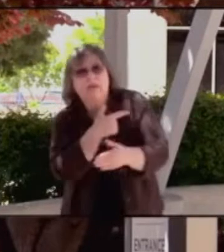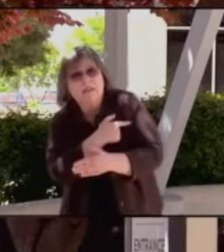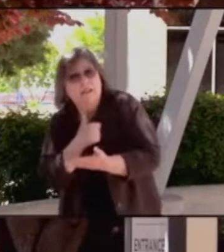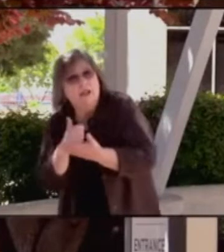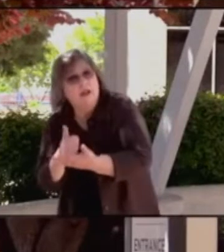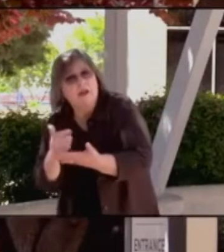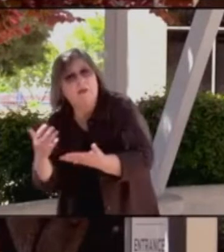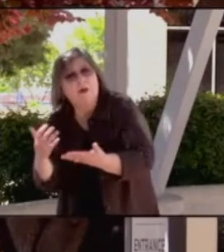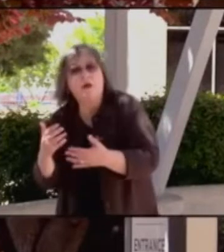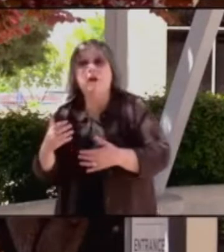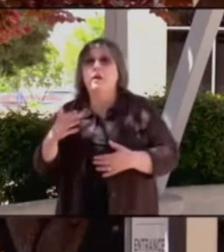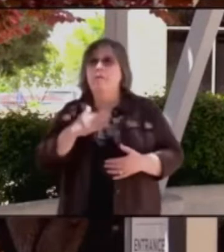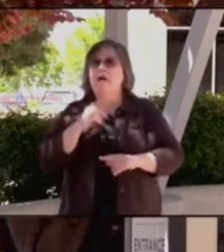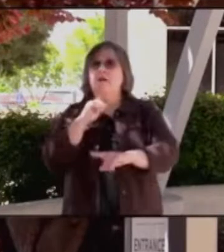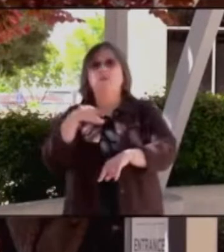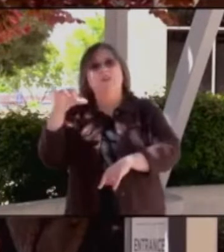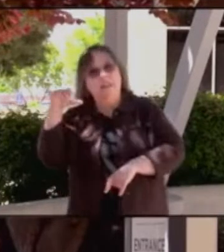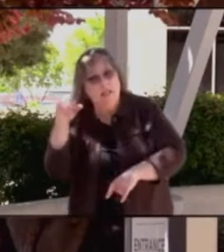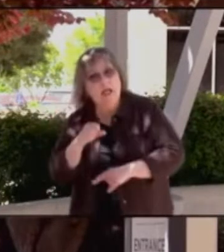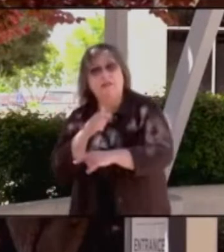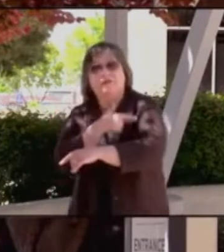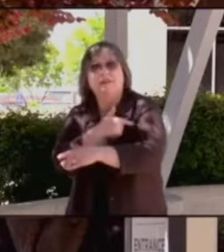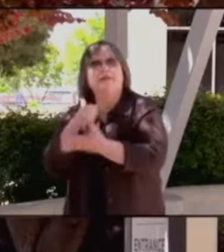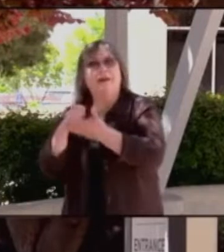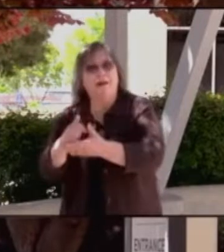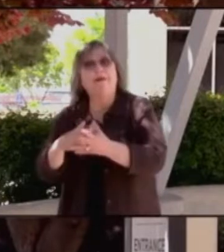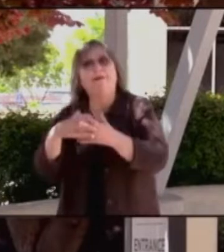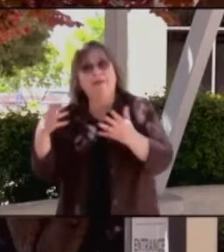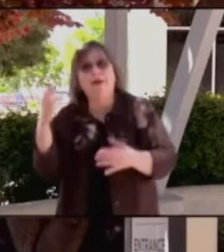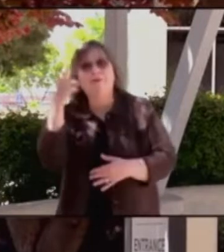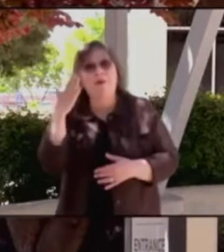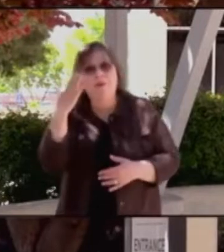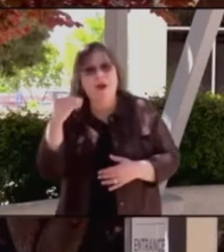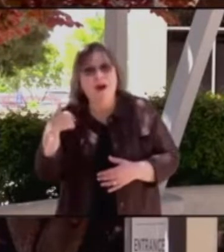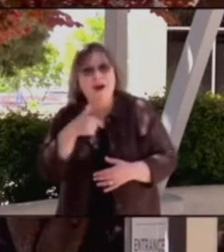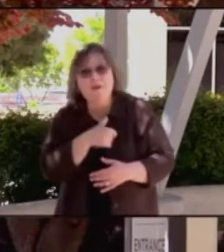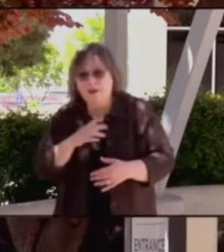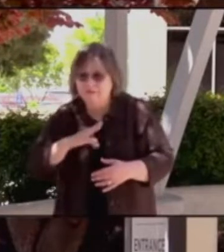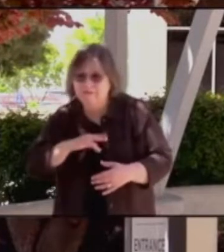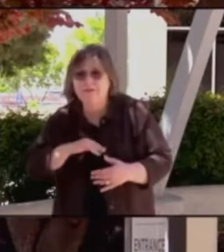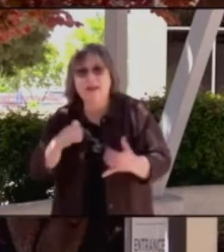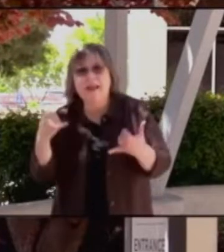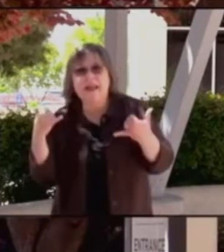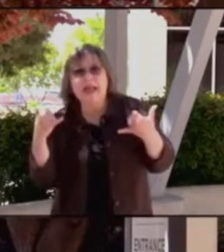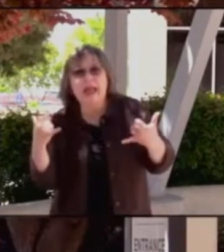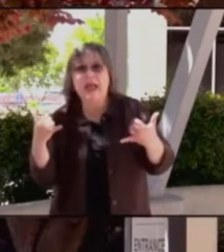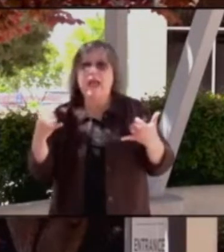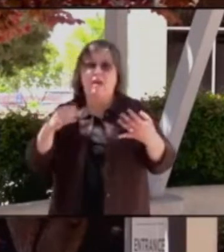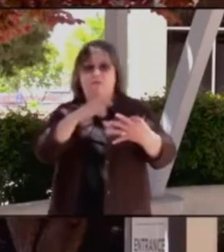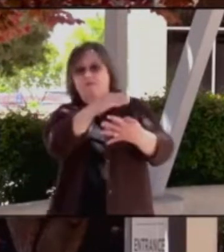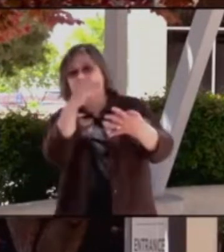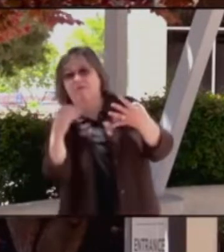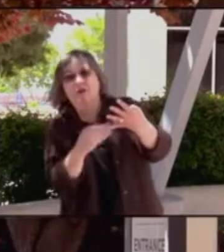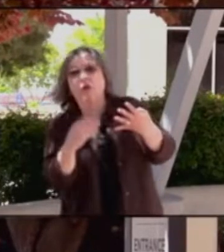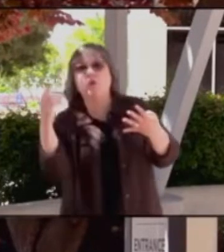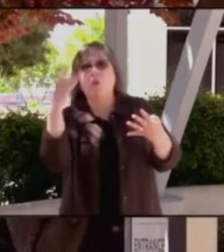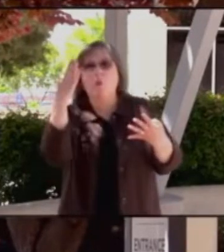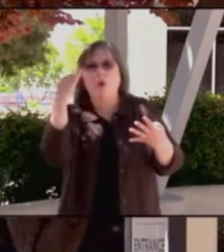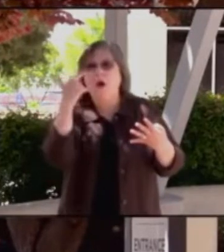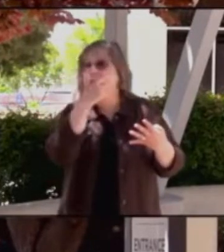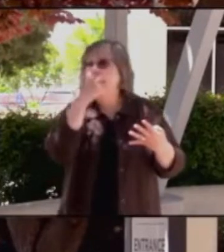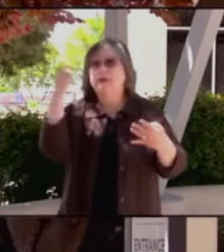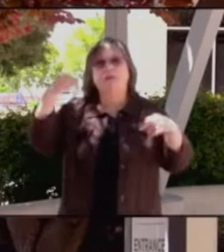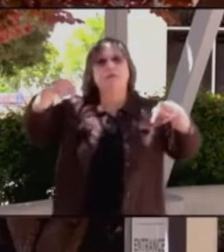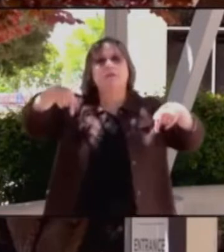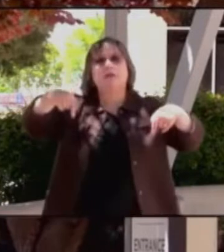we are in now because of our high and increasing vaccination rates. It has made all the difference in the